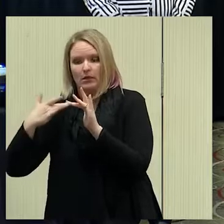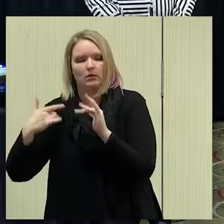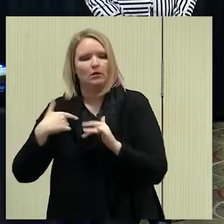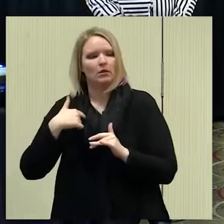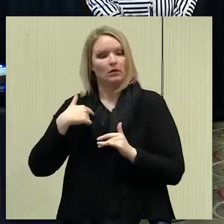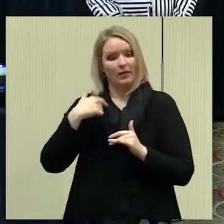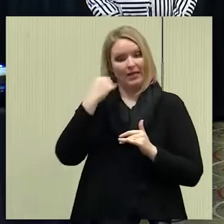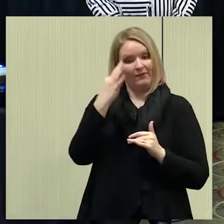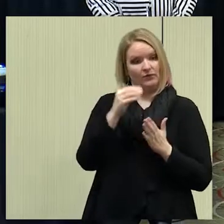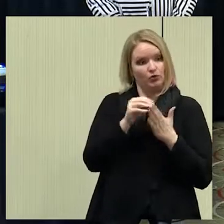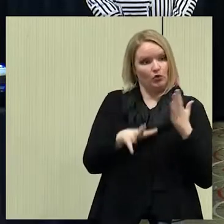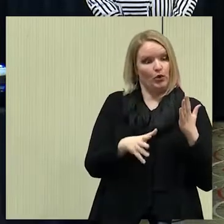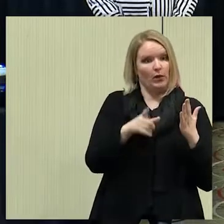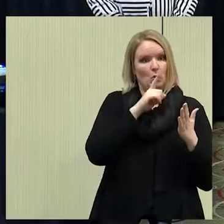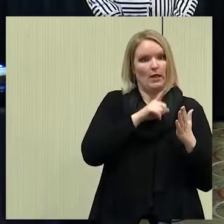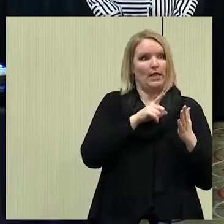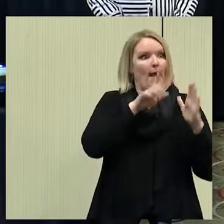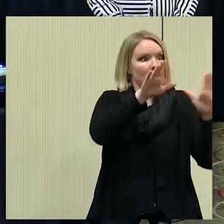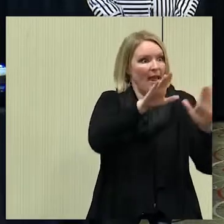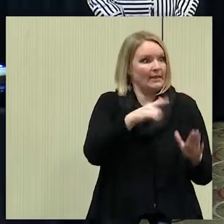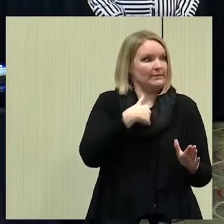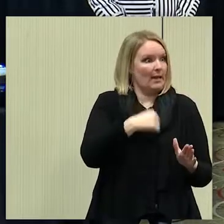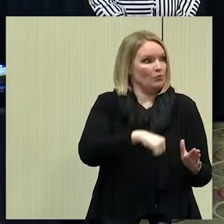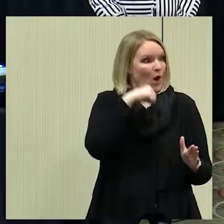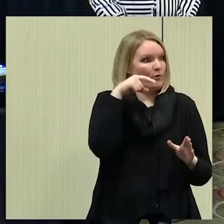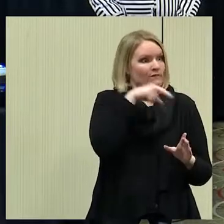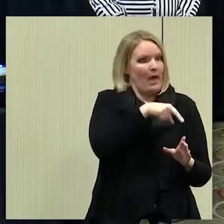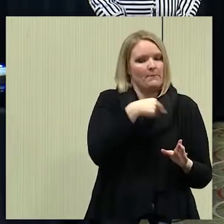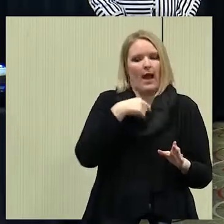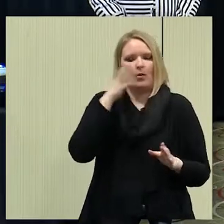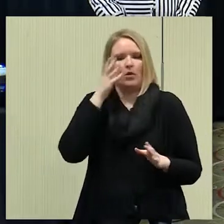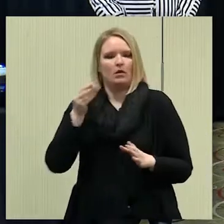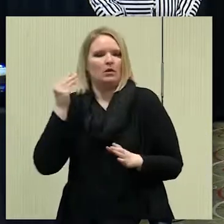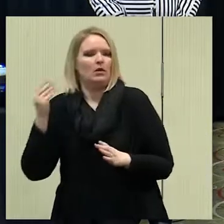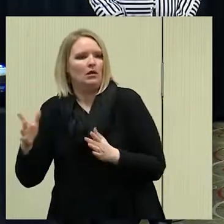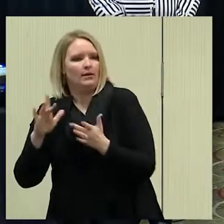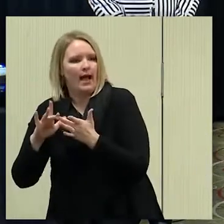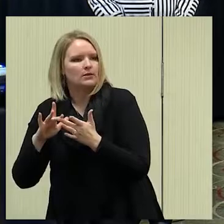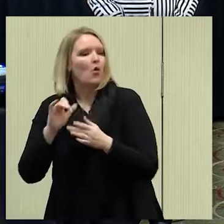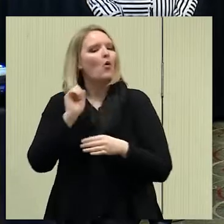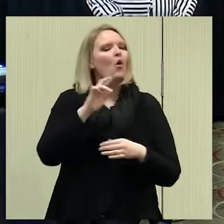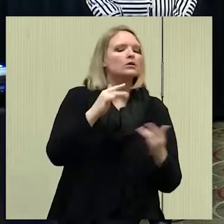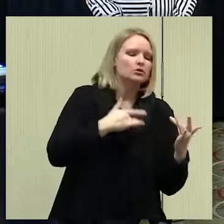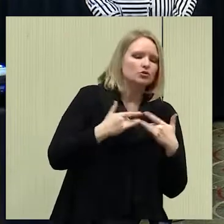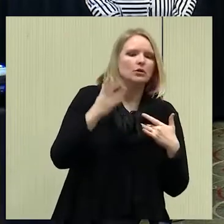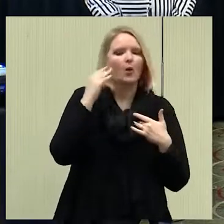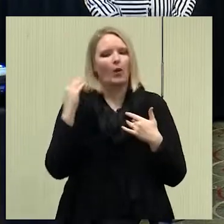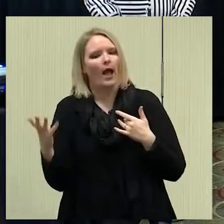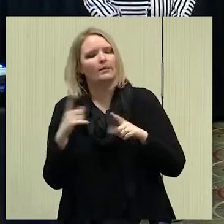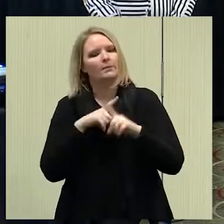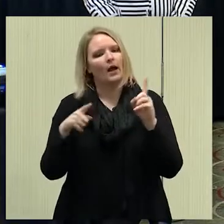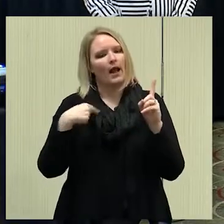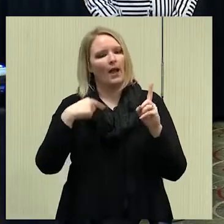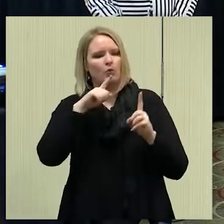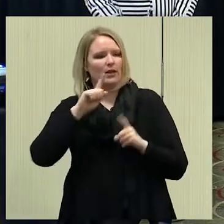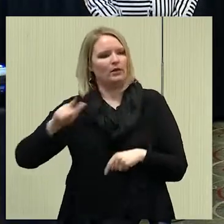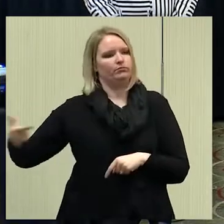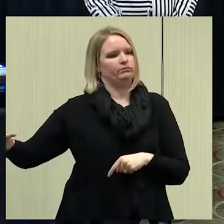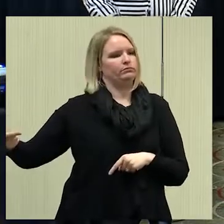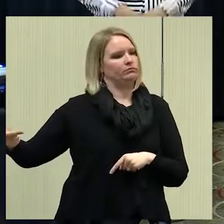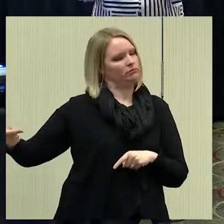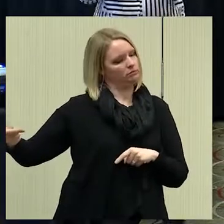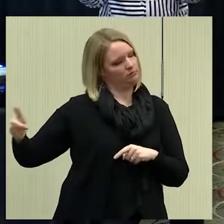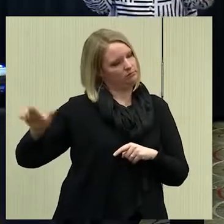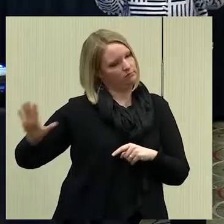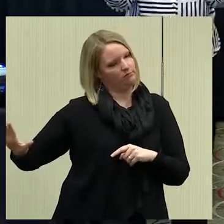if the student does something like amazing that I'm super proud of what they did, or if there is a concern. But it really, like, I do put a lot of it in the parents' court, how much we communicate.